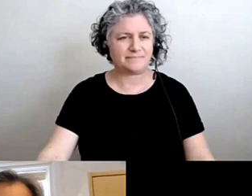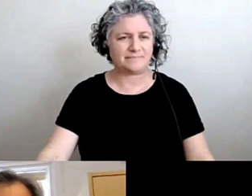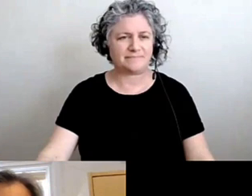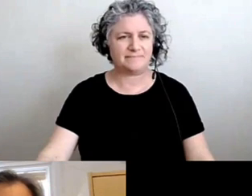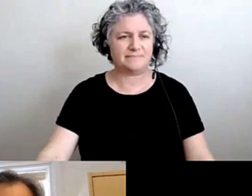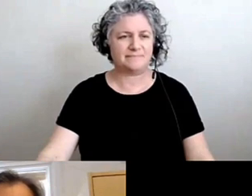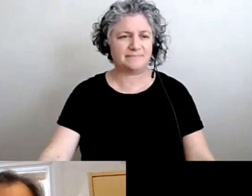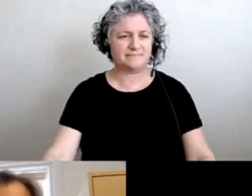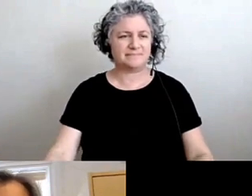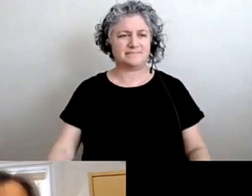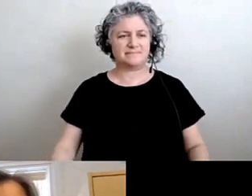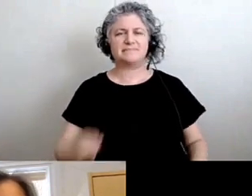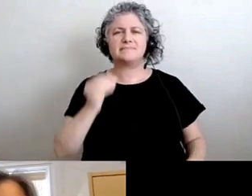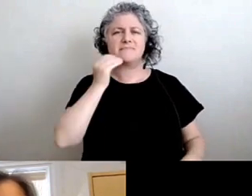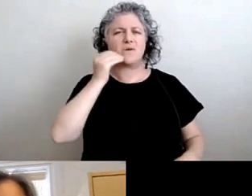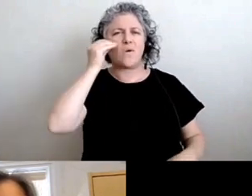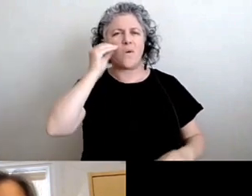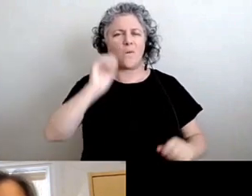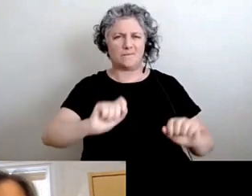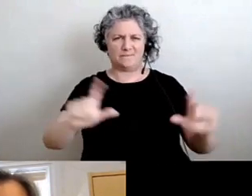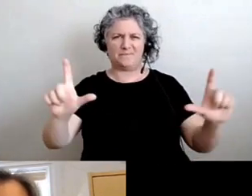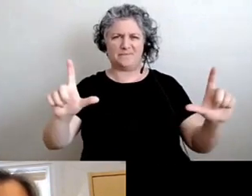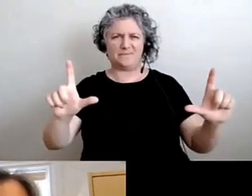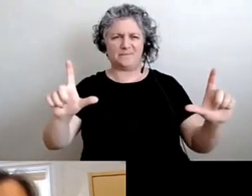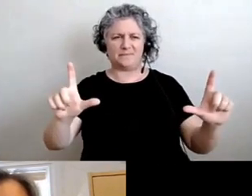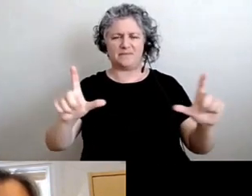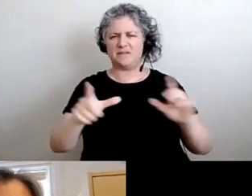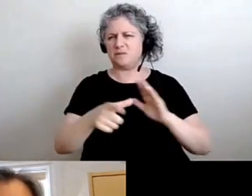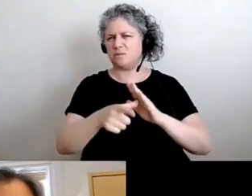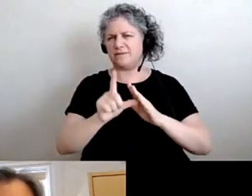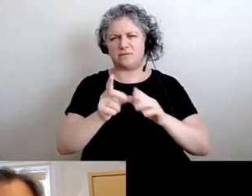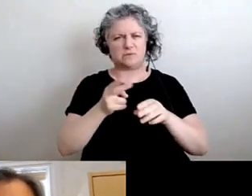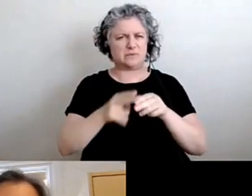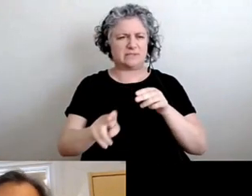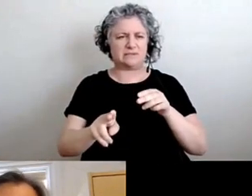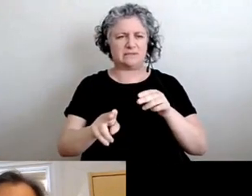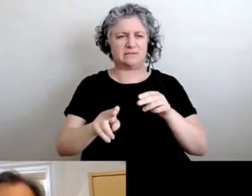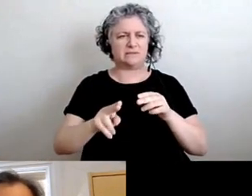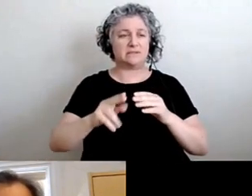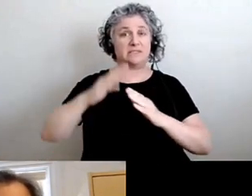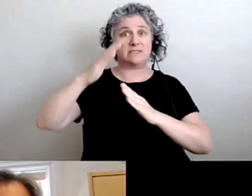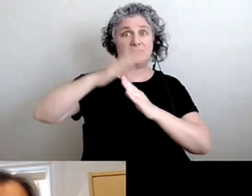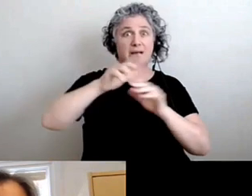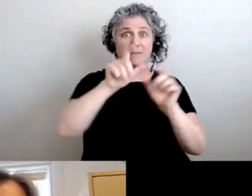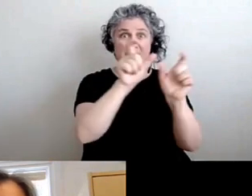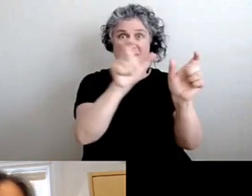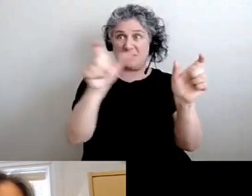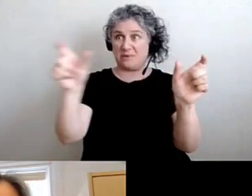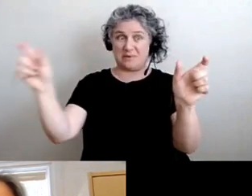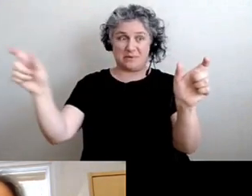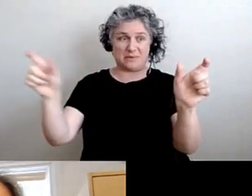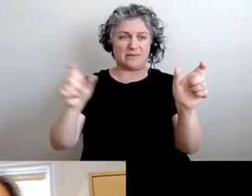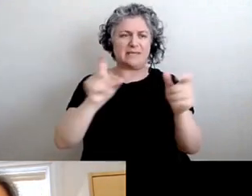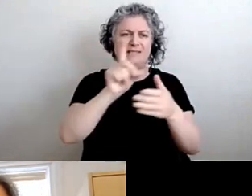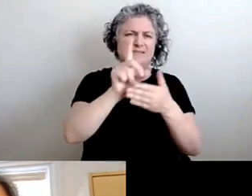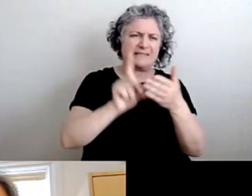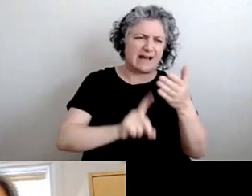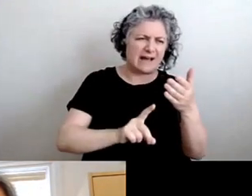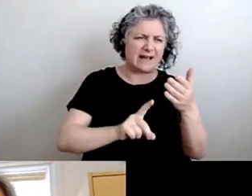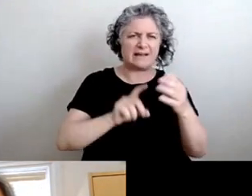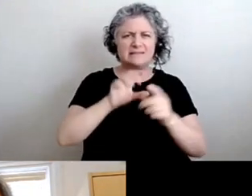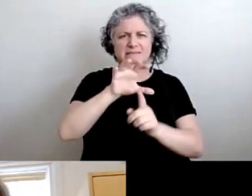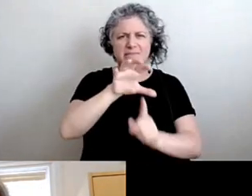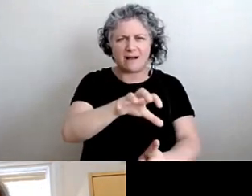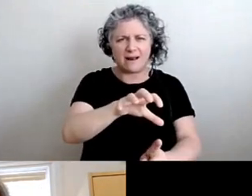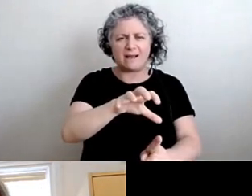This is just the home screen of Canva. I'll go over quickly the top menu. You have Design Spotlight, Business